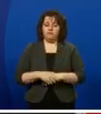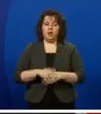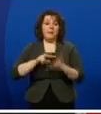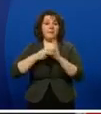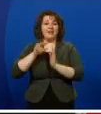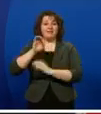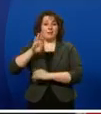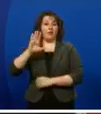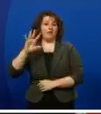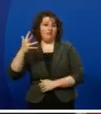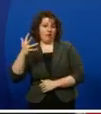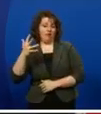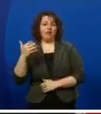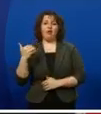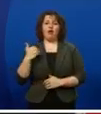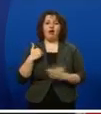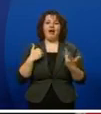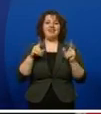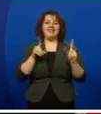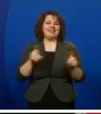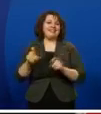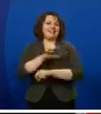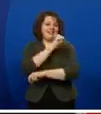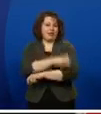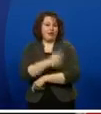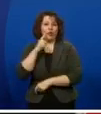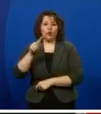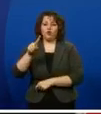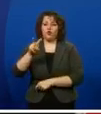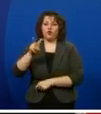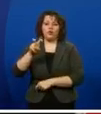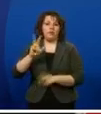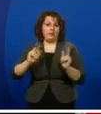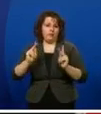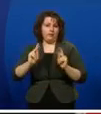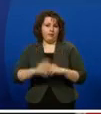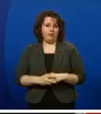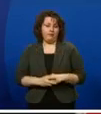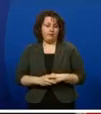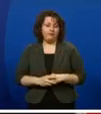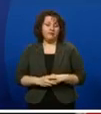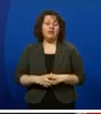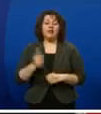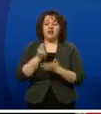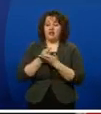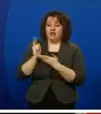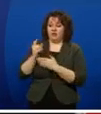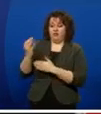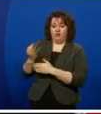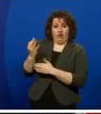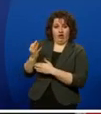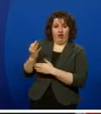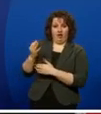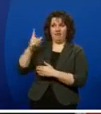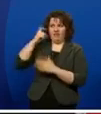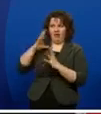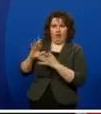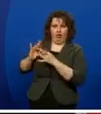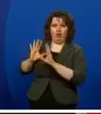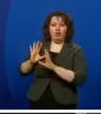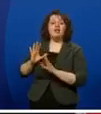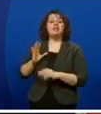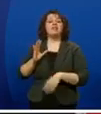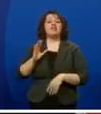the 5th, we held a small test clinic for 200 people. And last Friday, as the governor mentioned,